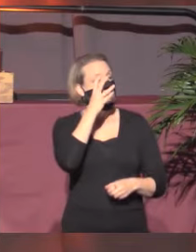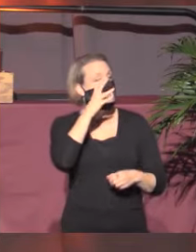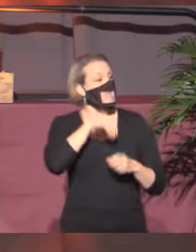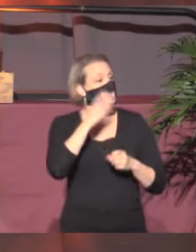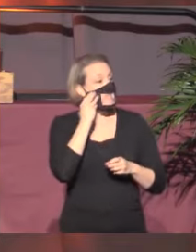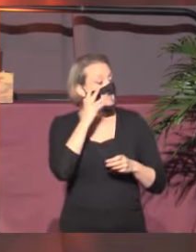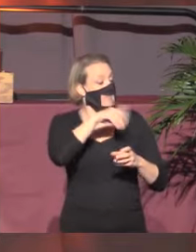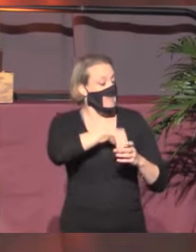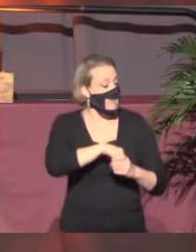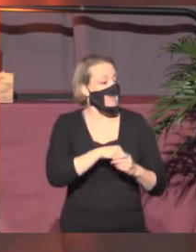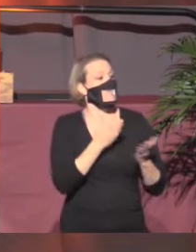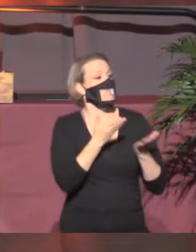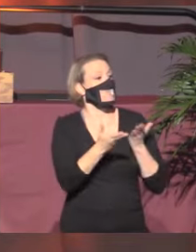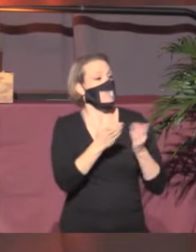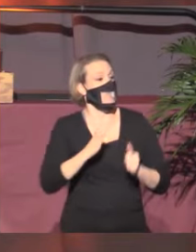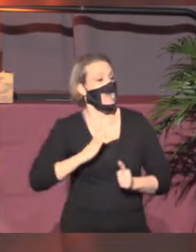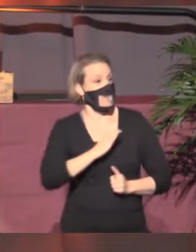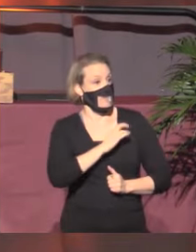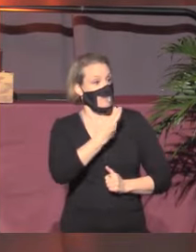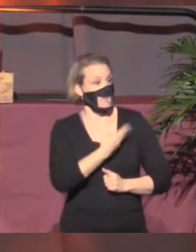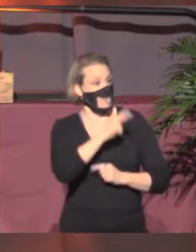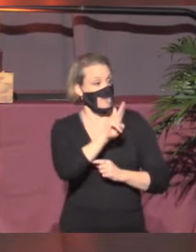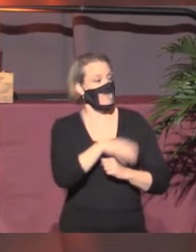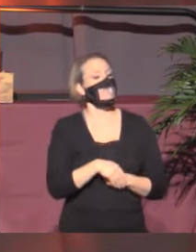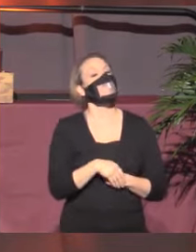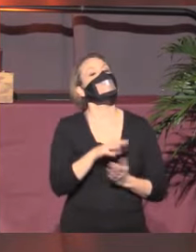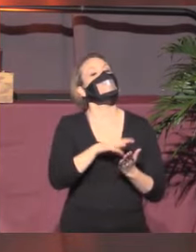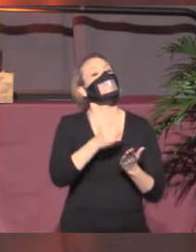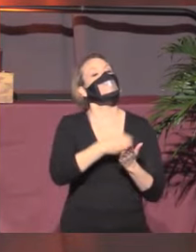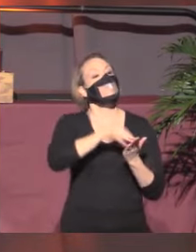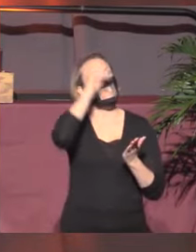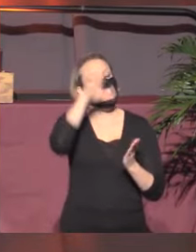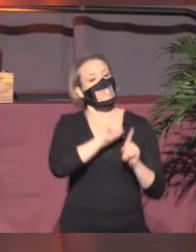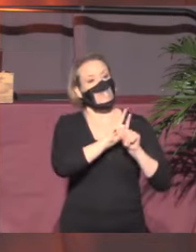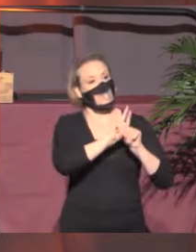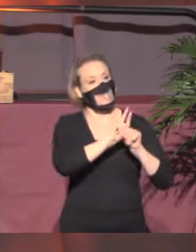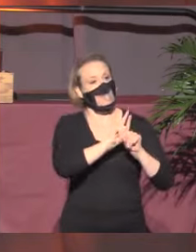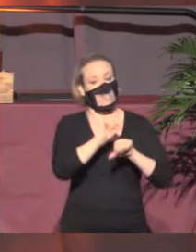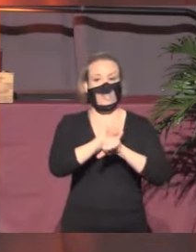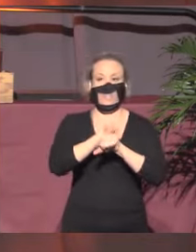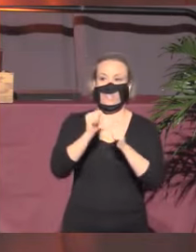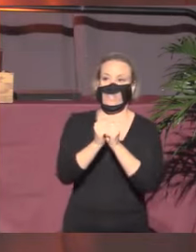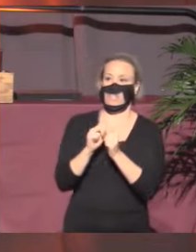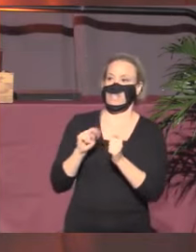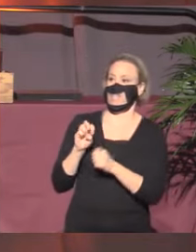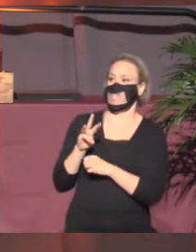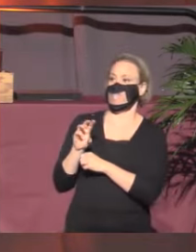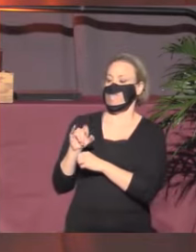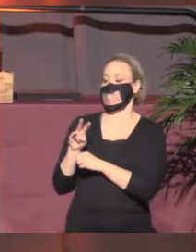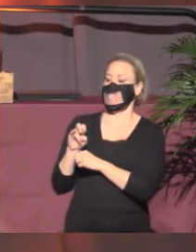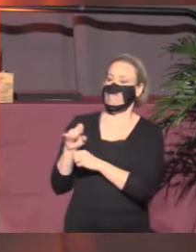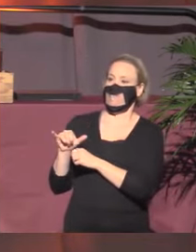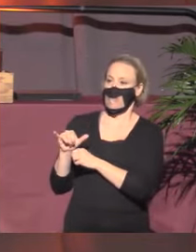Hamline University Student Congress as a new student mentor and working with McVeigh Youth Partnership. He recently obtained his